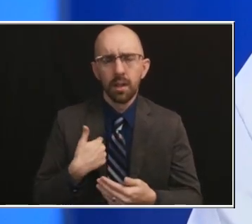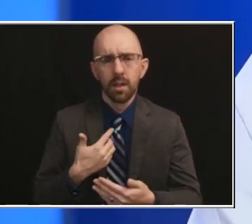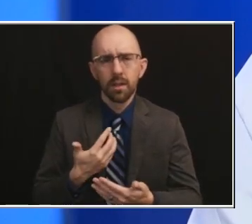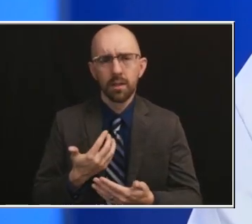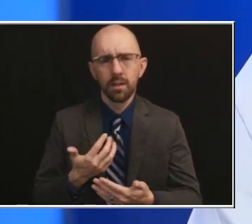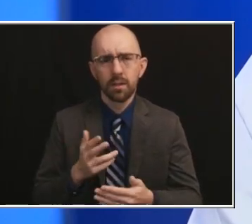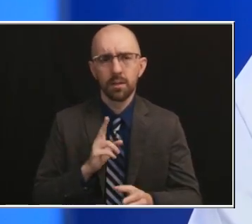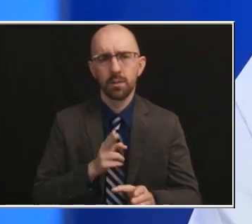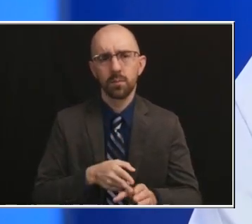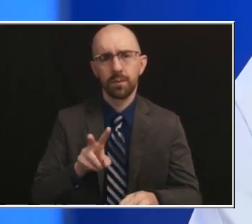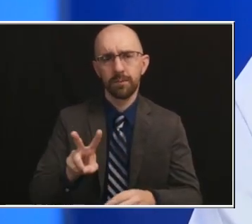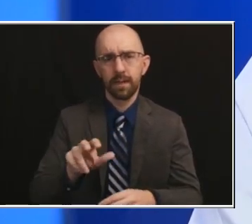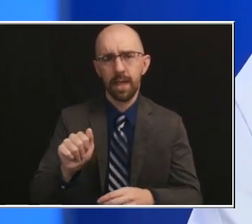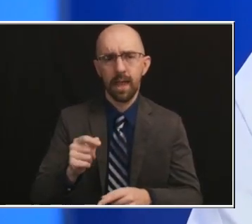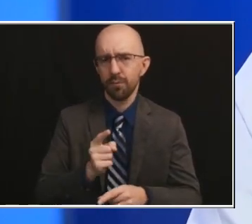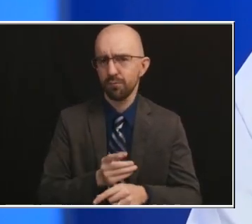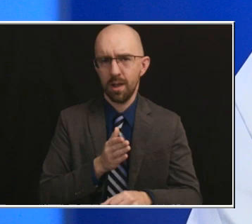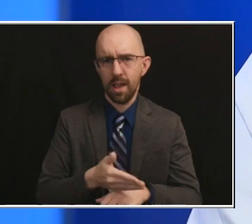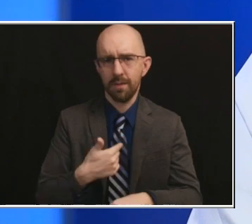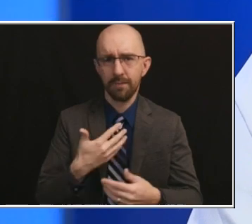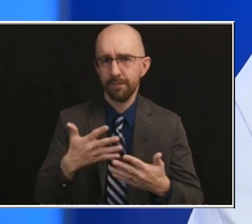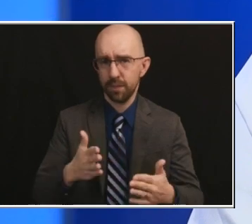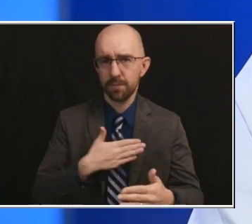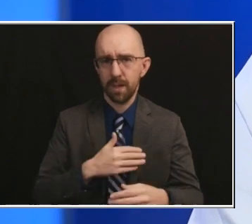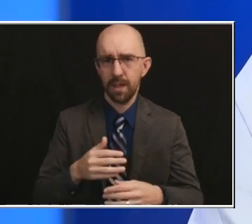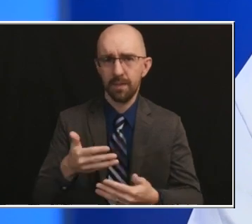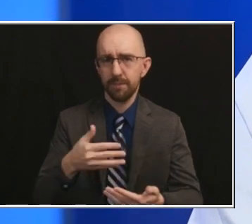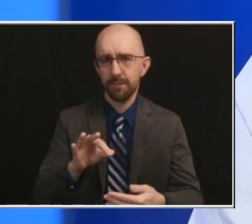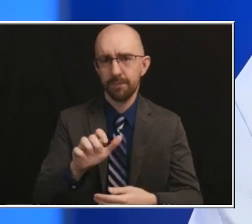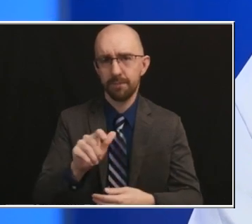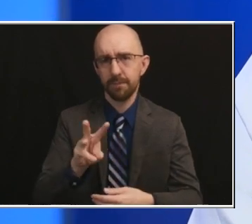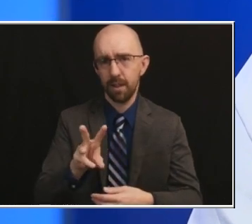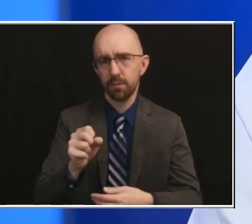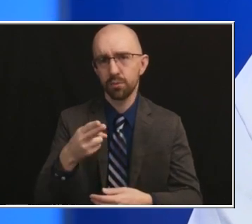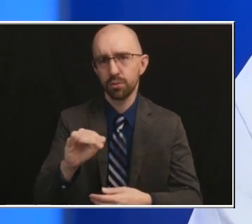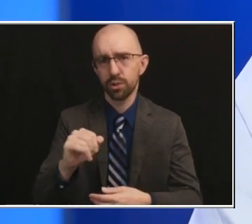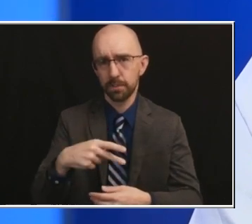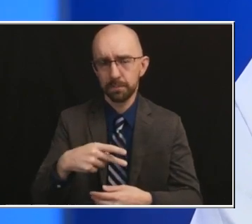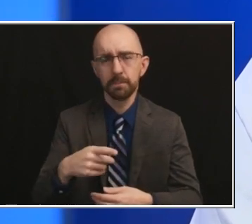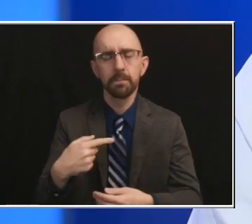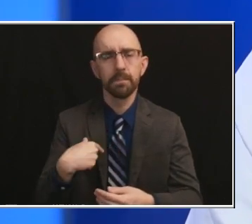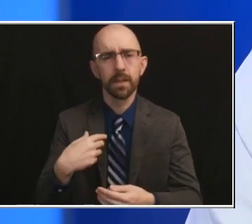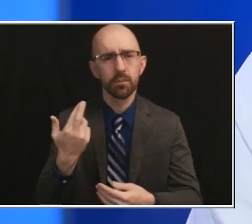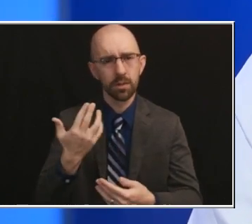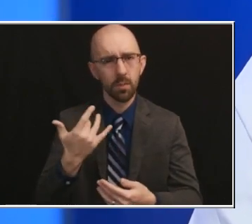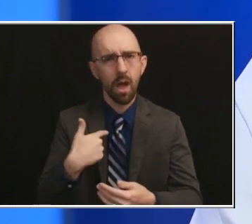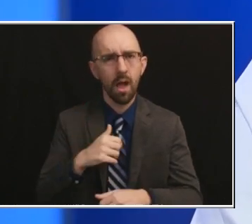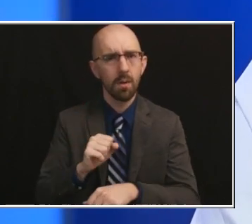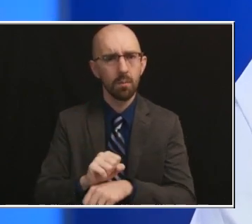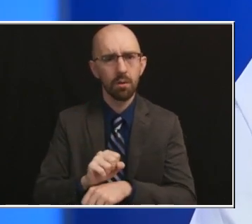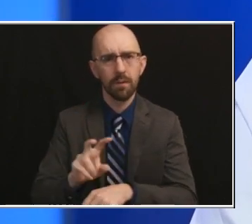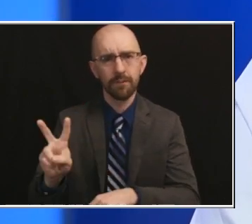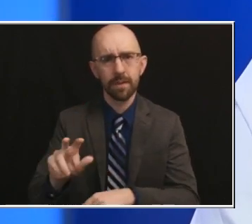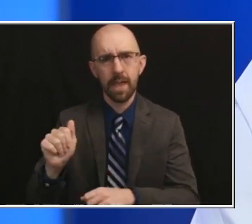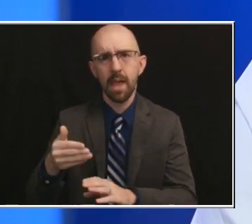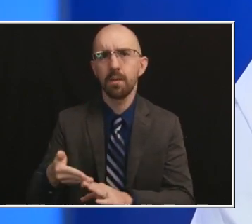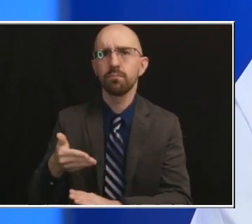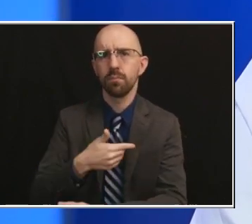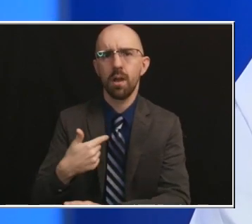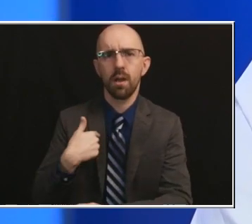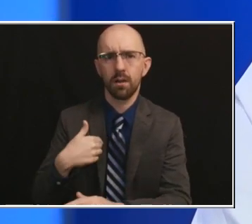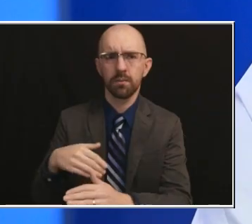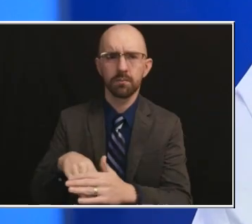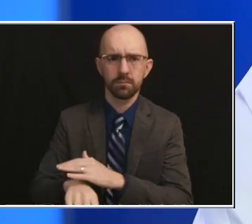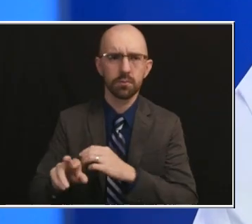right after I finished my fellowship, and one of the reasons was because I worked at the VA prior to going into residency and fellowship.